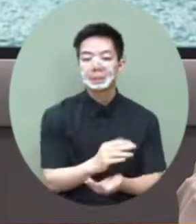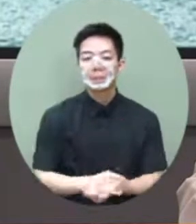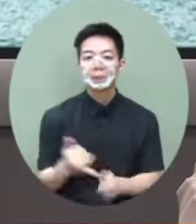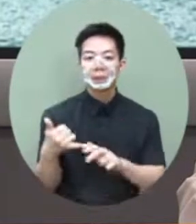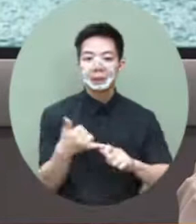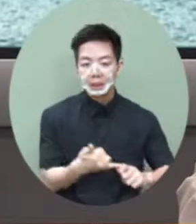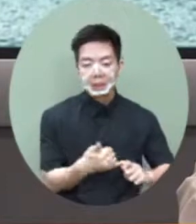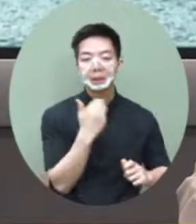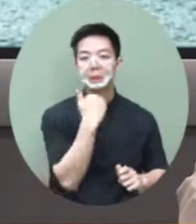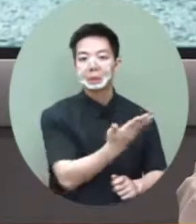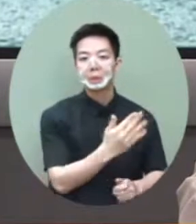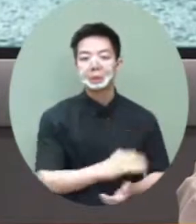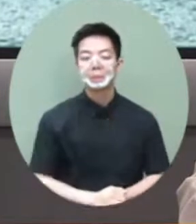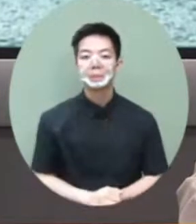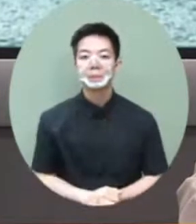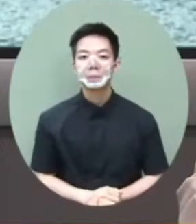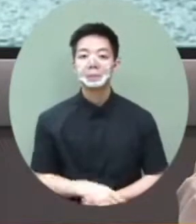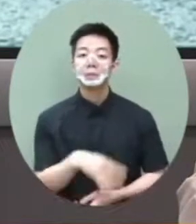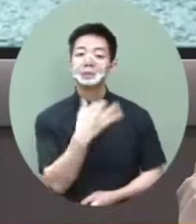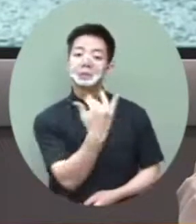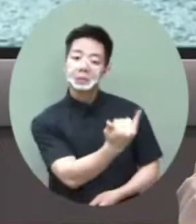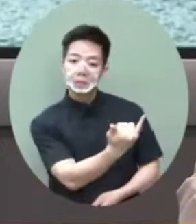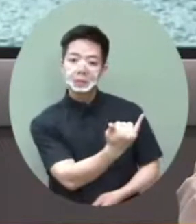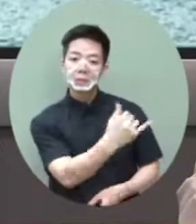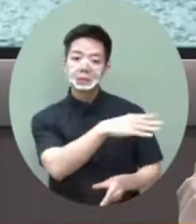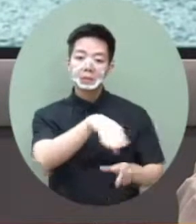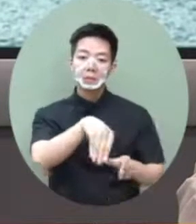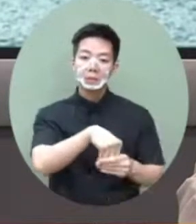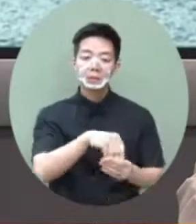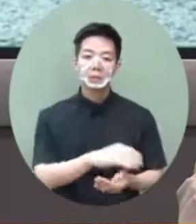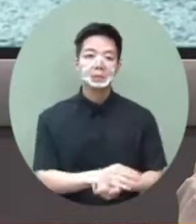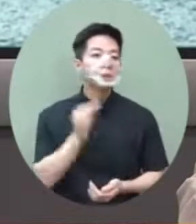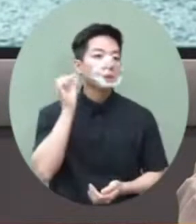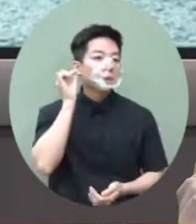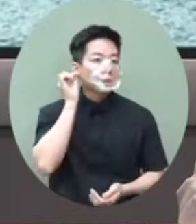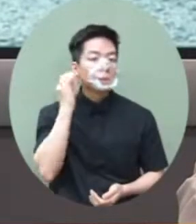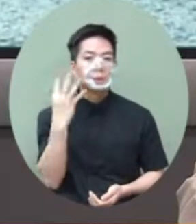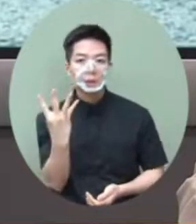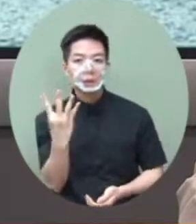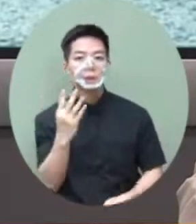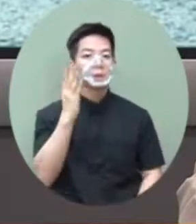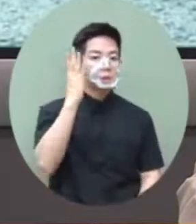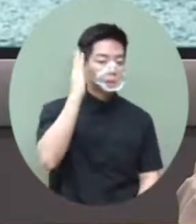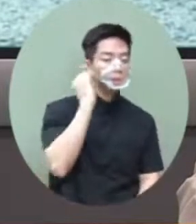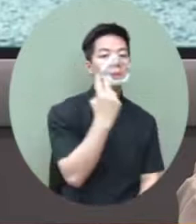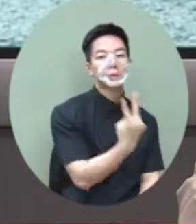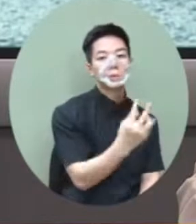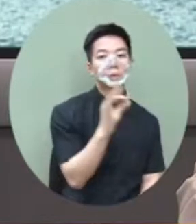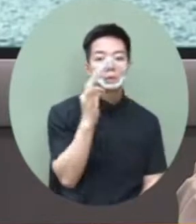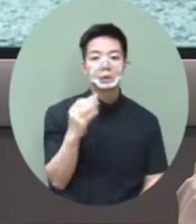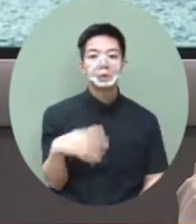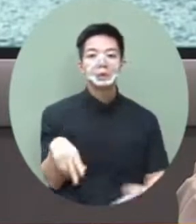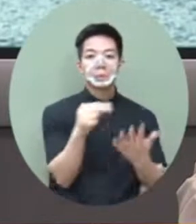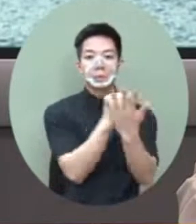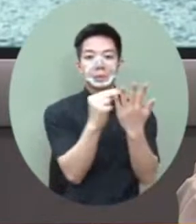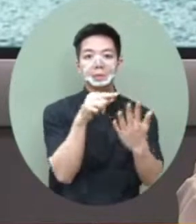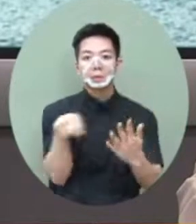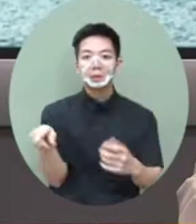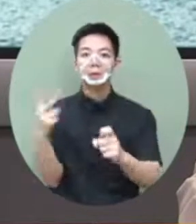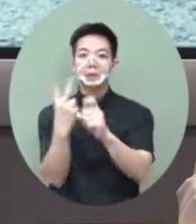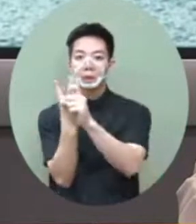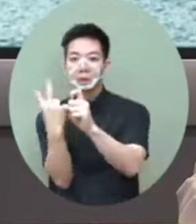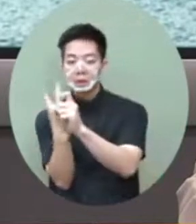forensic pathologists, there are six cases. That covers four females